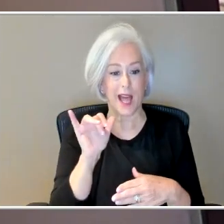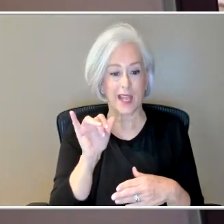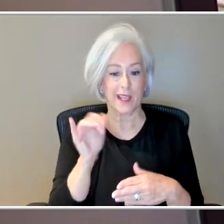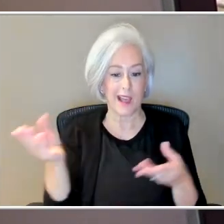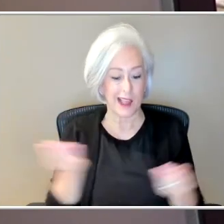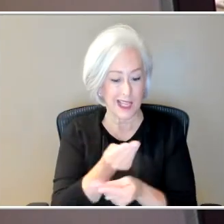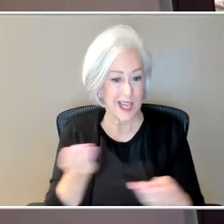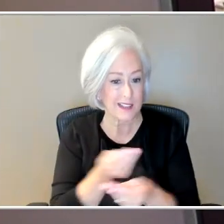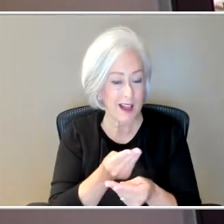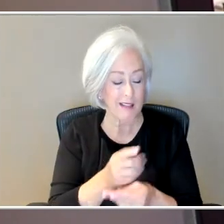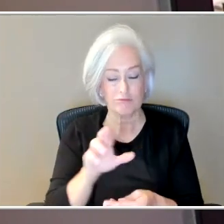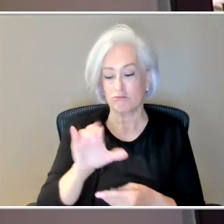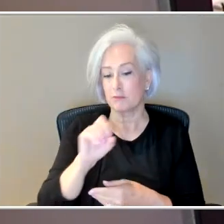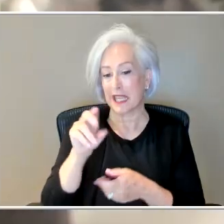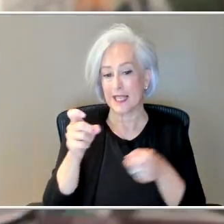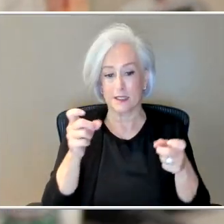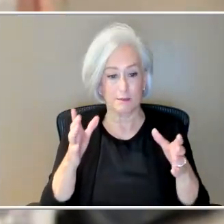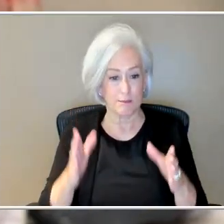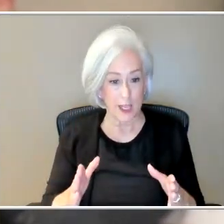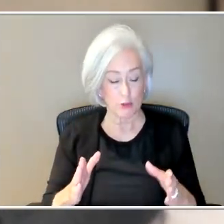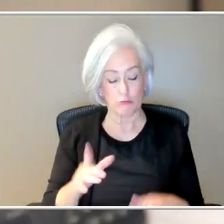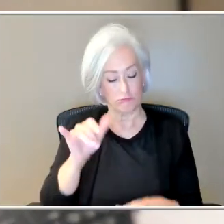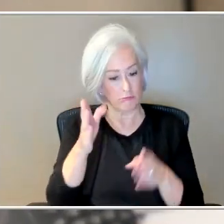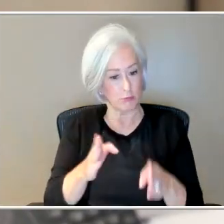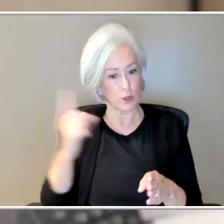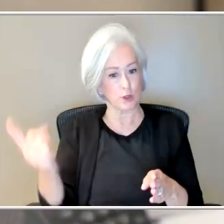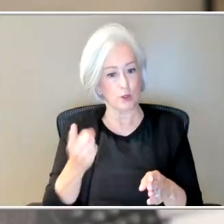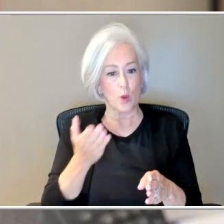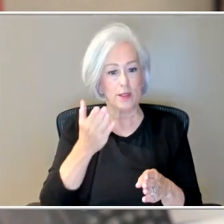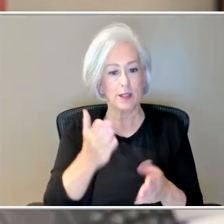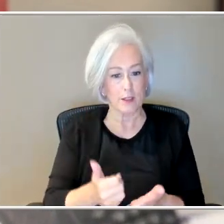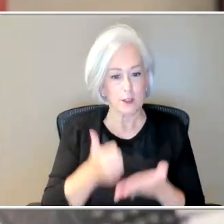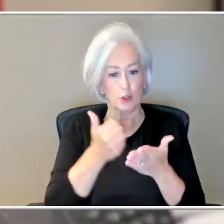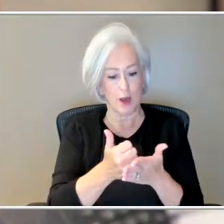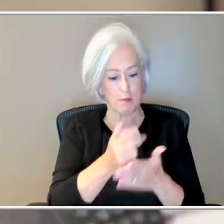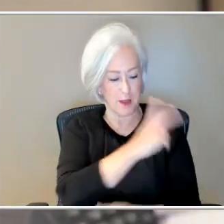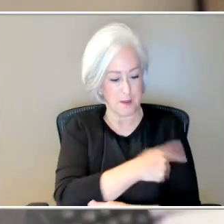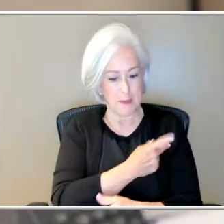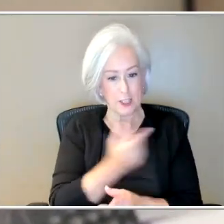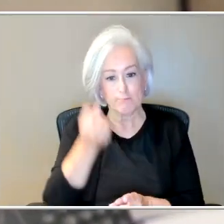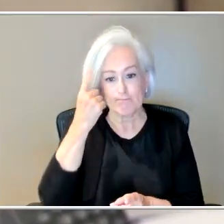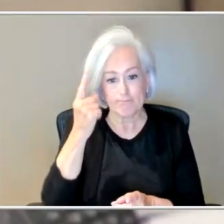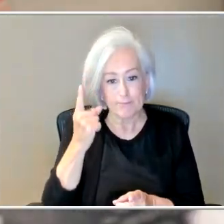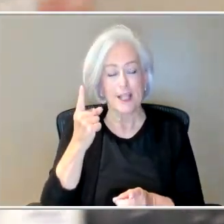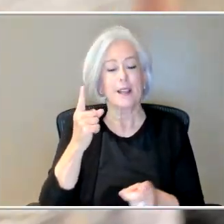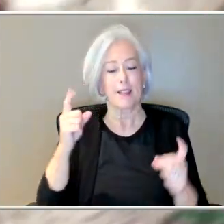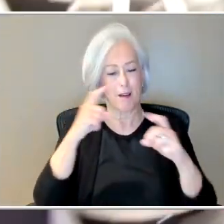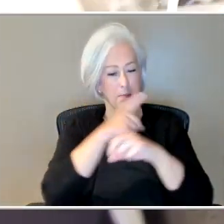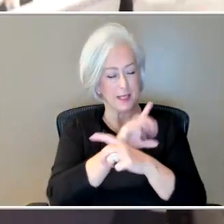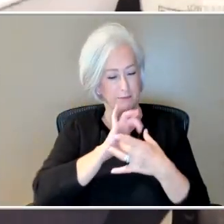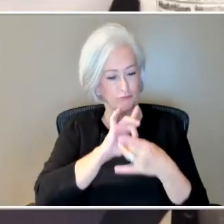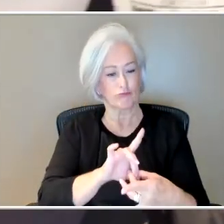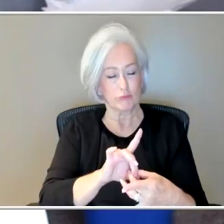case manager, and they are always there to help patients understand the complexities of oncology care. Today, we are learning more about the